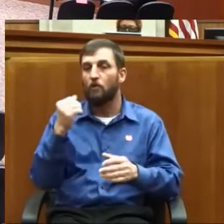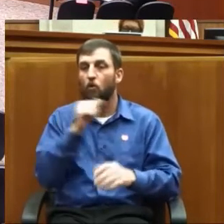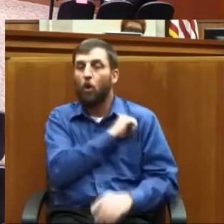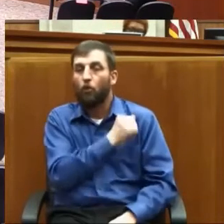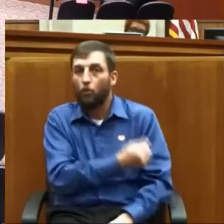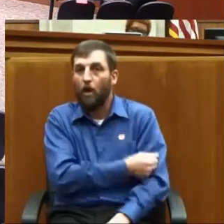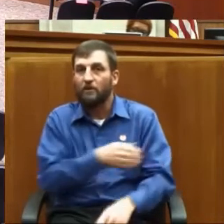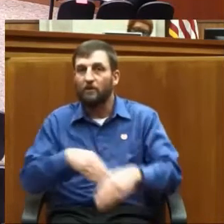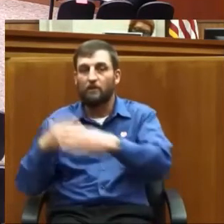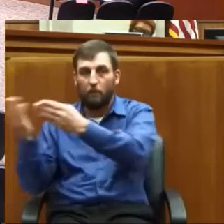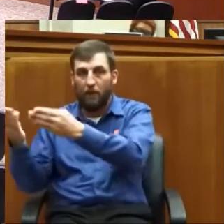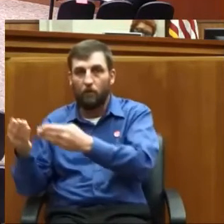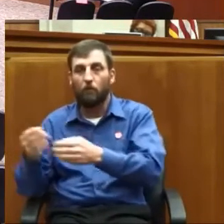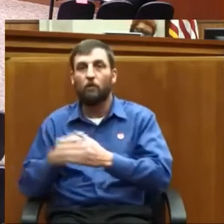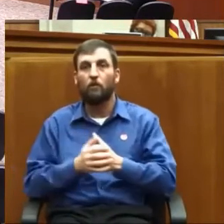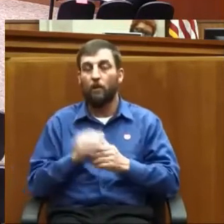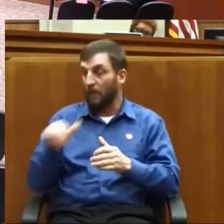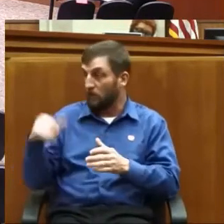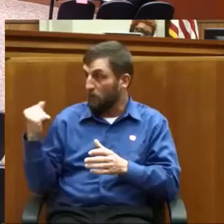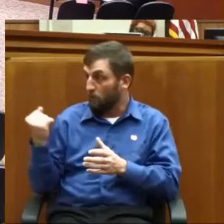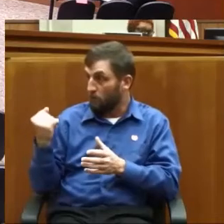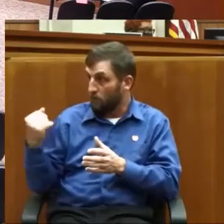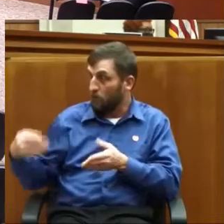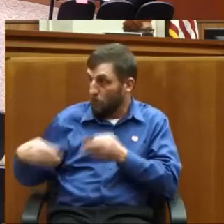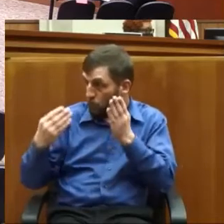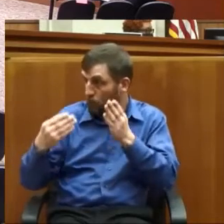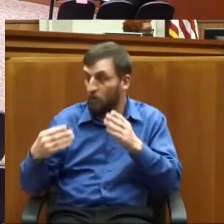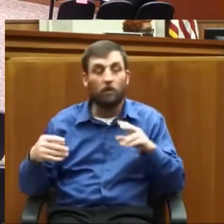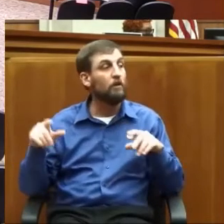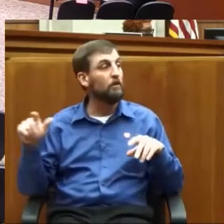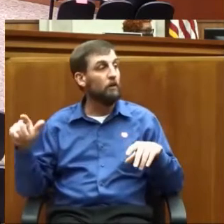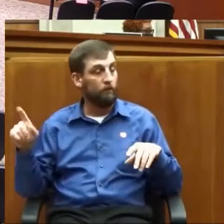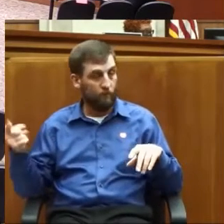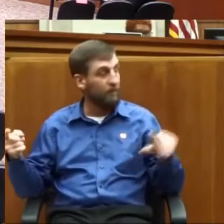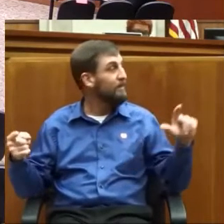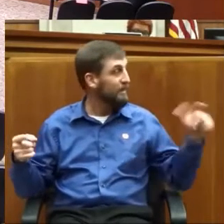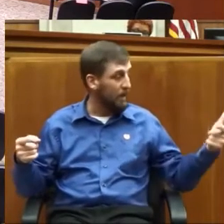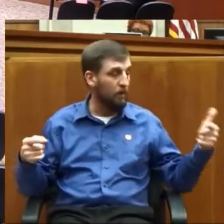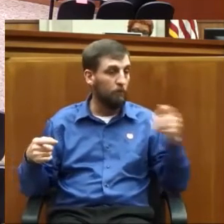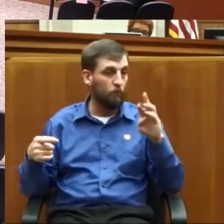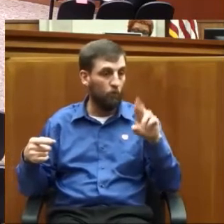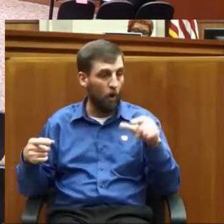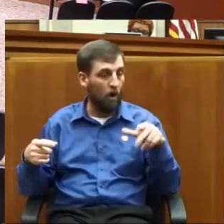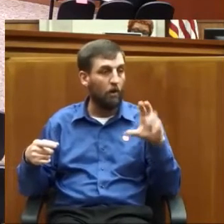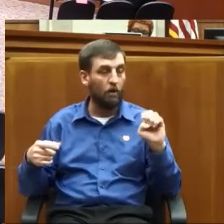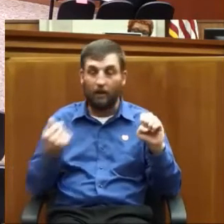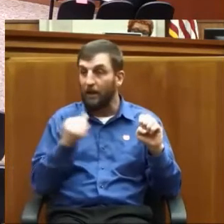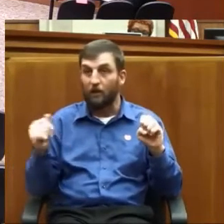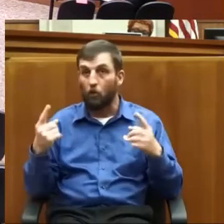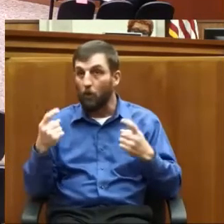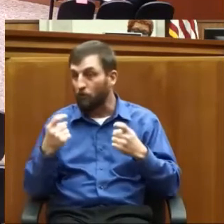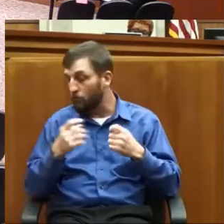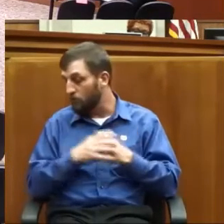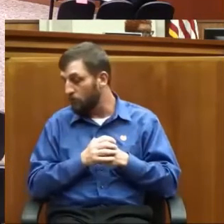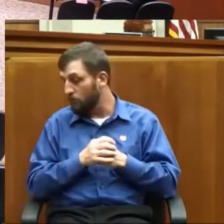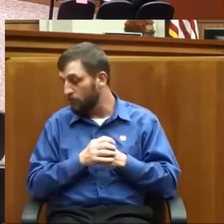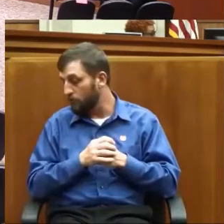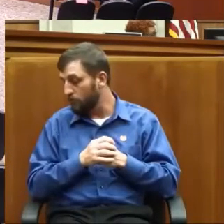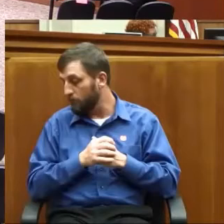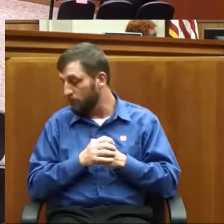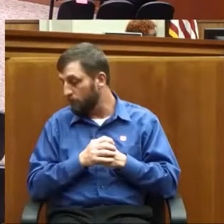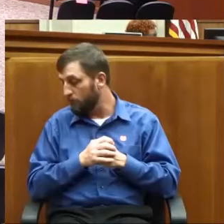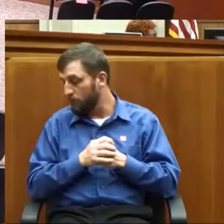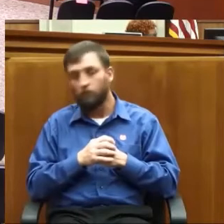its submittal. Is that the motion you have, Mr. Orange-Jones? Need a second for that? Mr. Rock, thank you so much. Any questions, members?